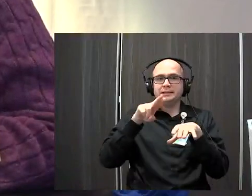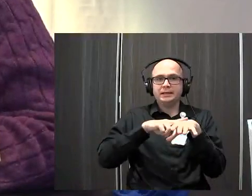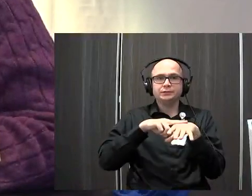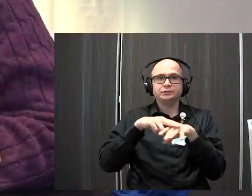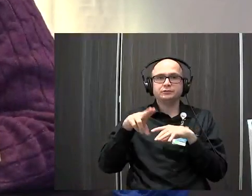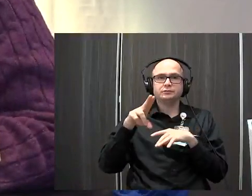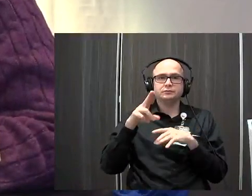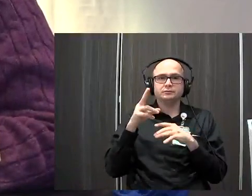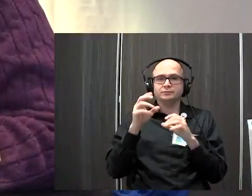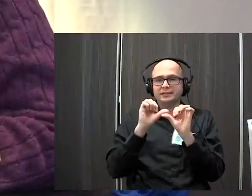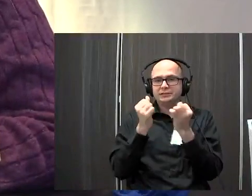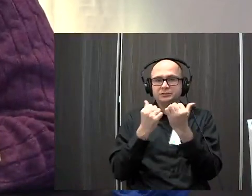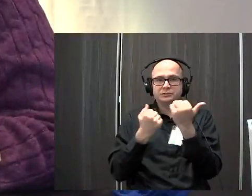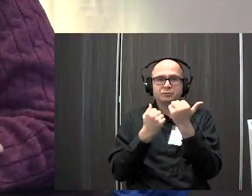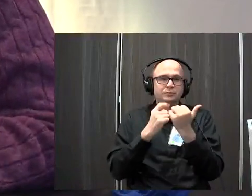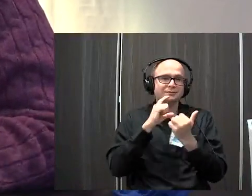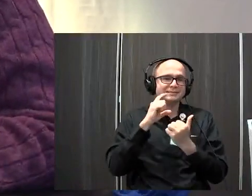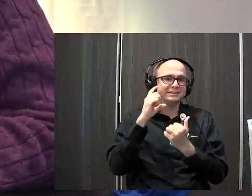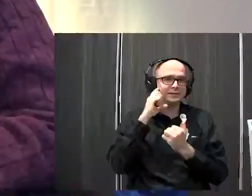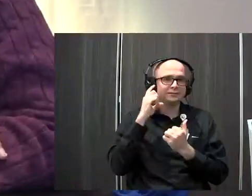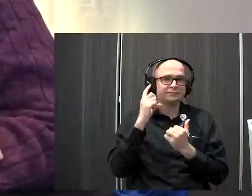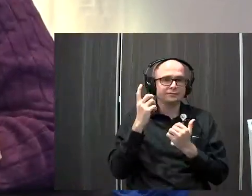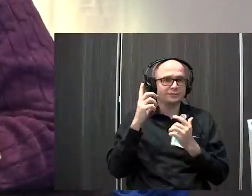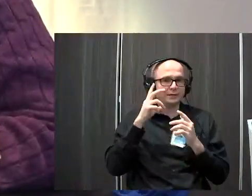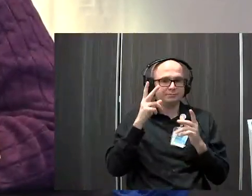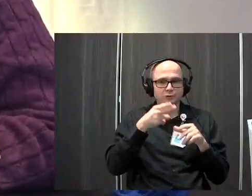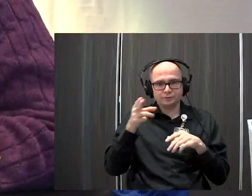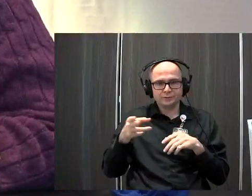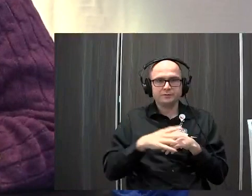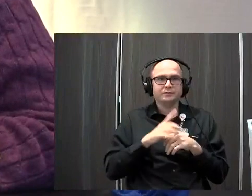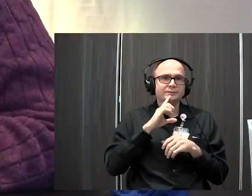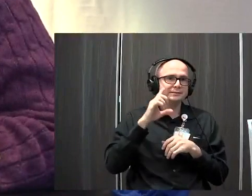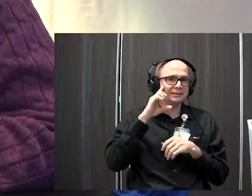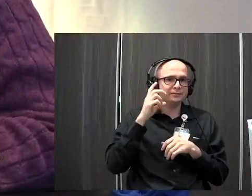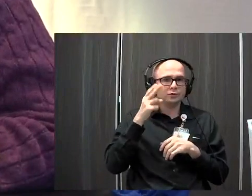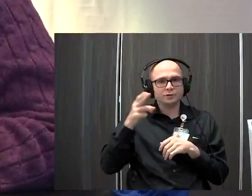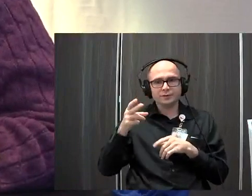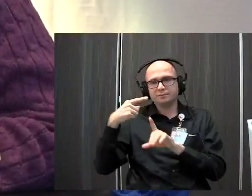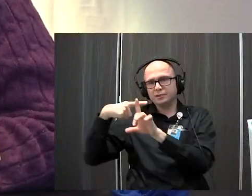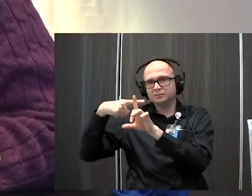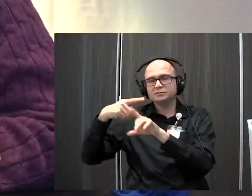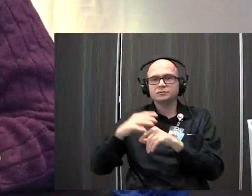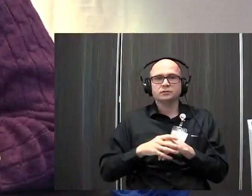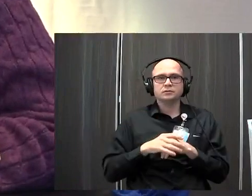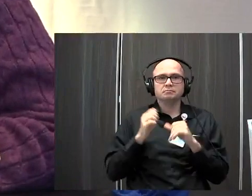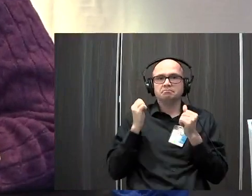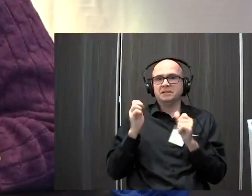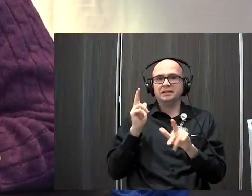and hard of hearing. They have a Deaf Plus subgroup, so kind of deaf and hard of hearing plus, and a lot of folks